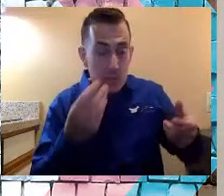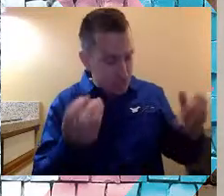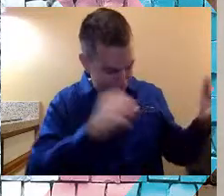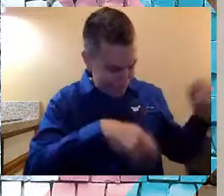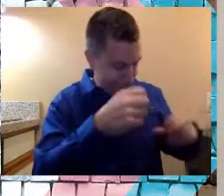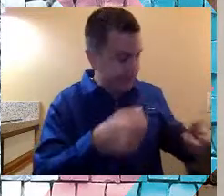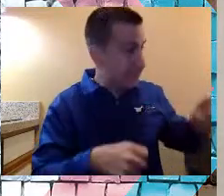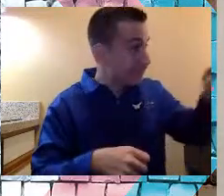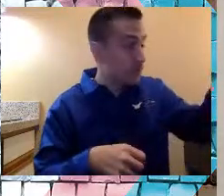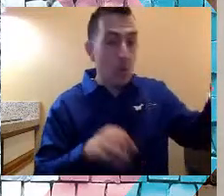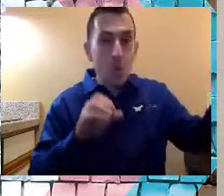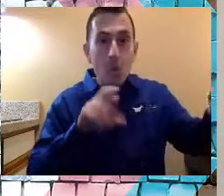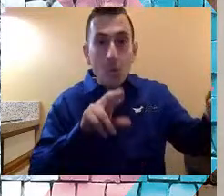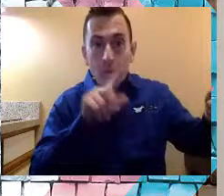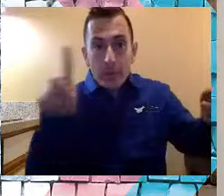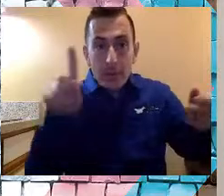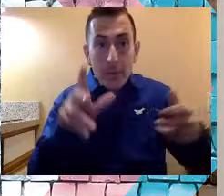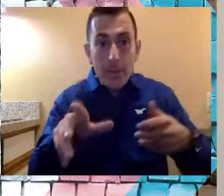it to them.